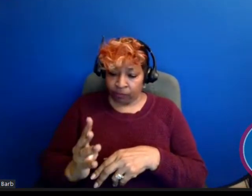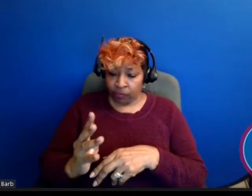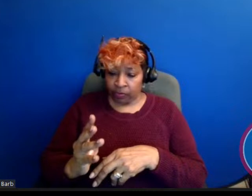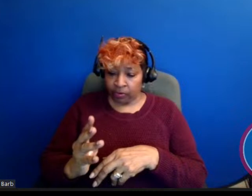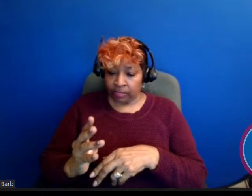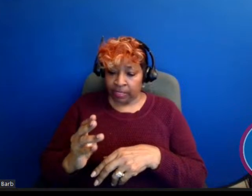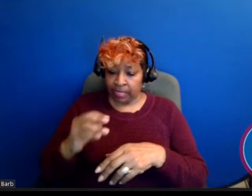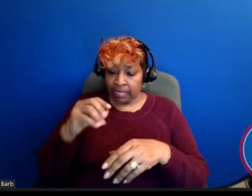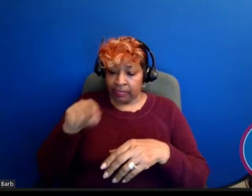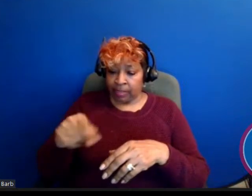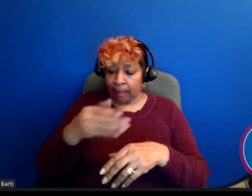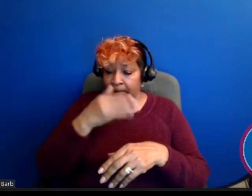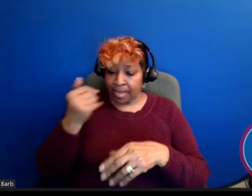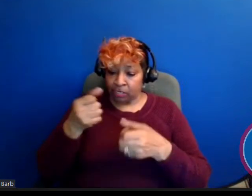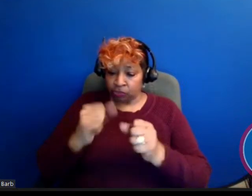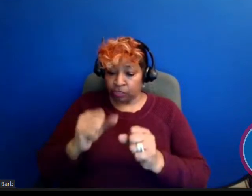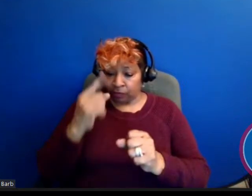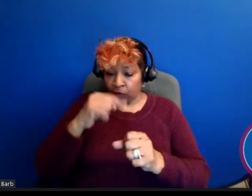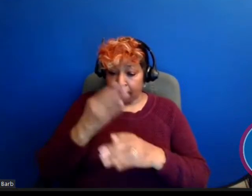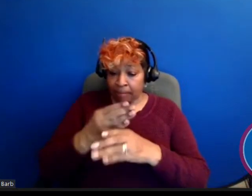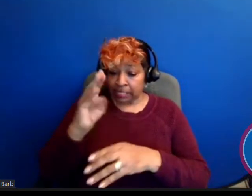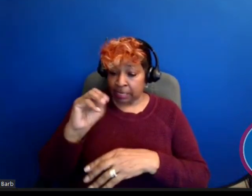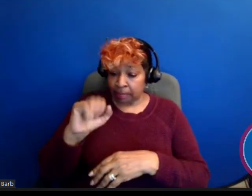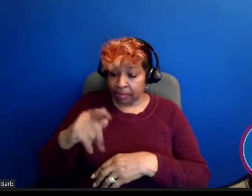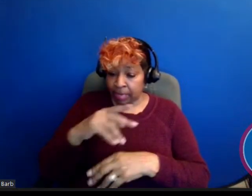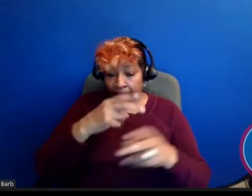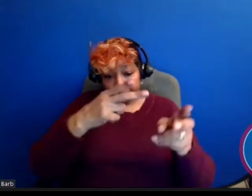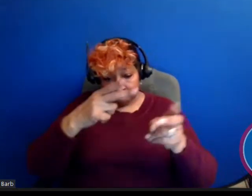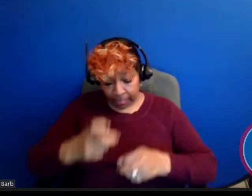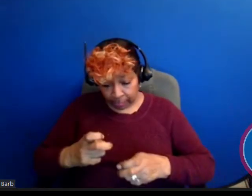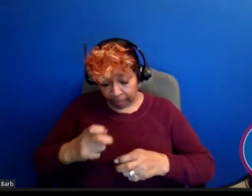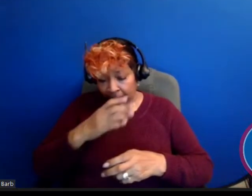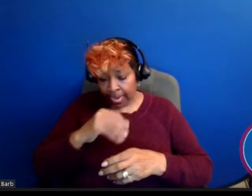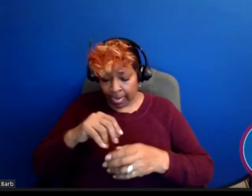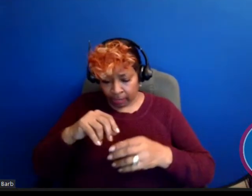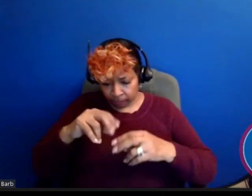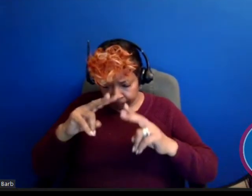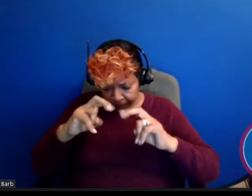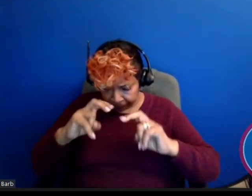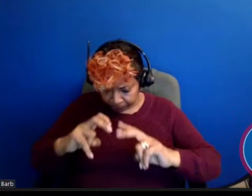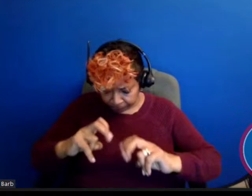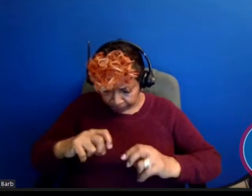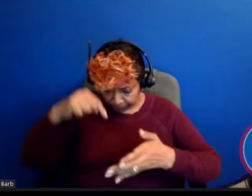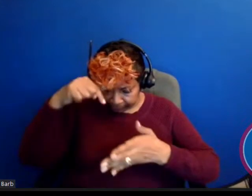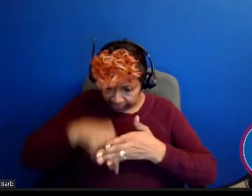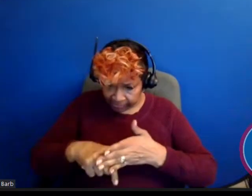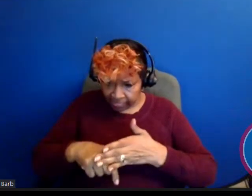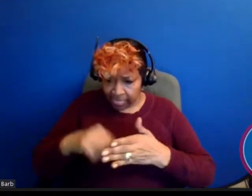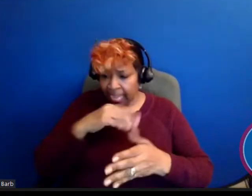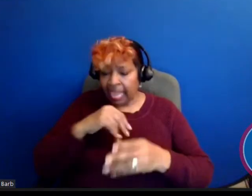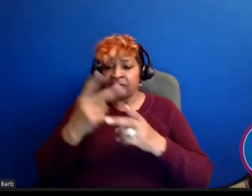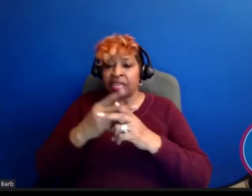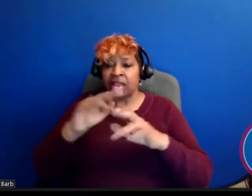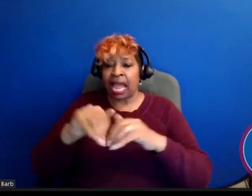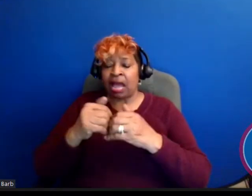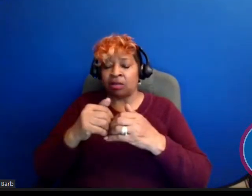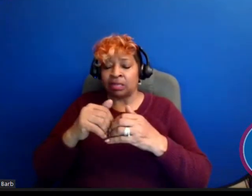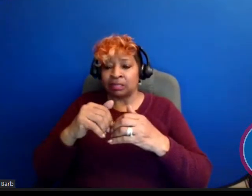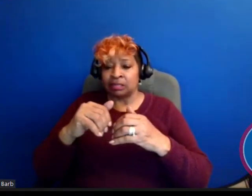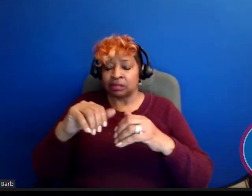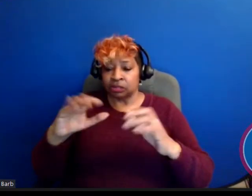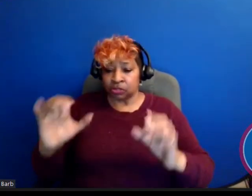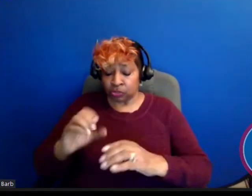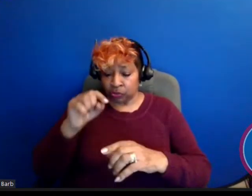map and pull them out and look at them in detail and figure out how to do something. What's the next level with that? And so that will be